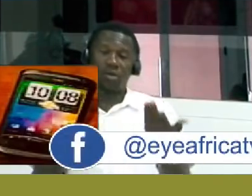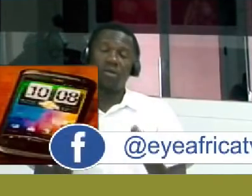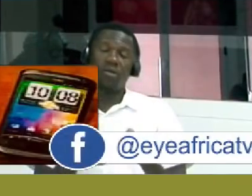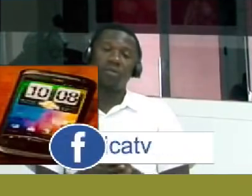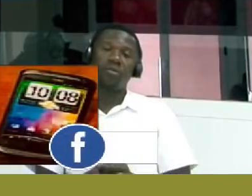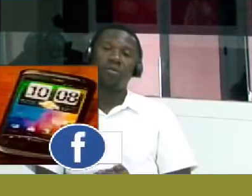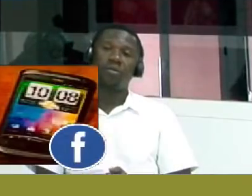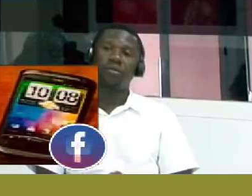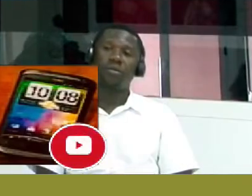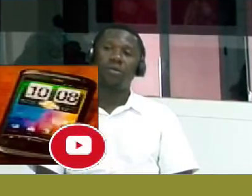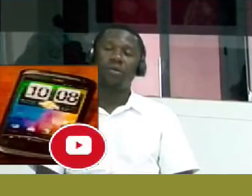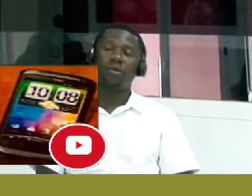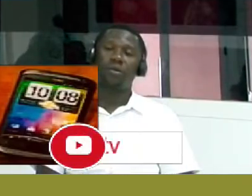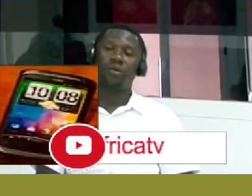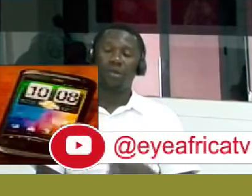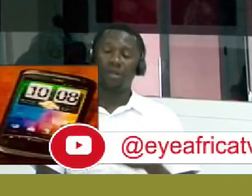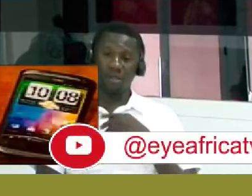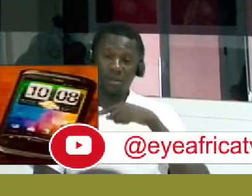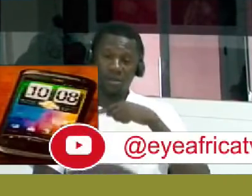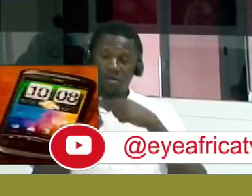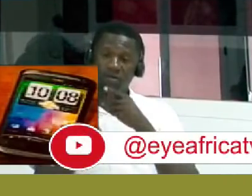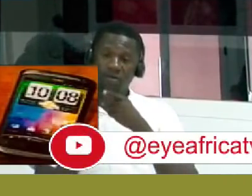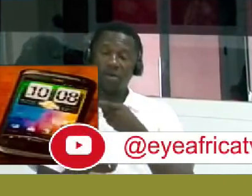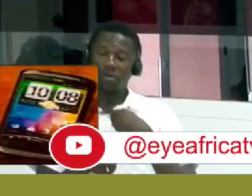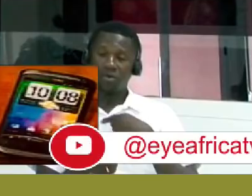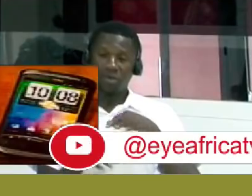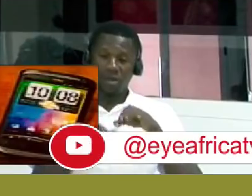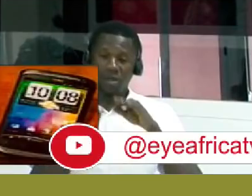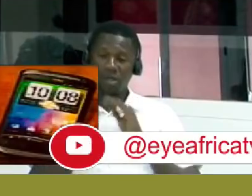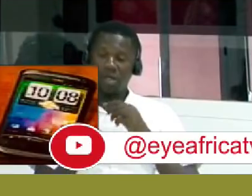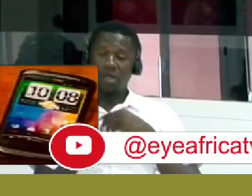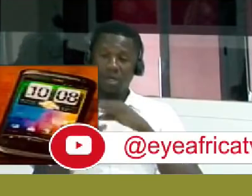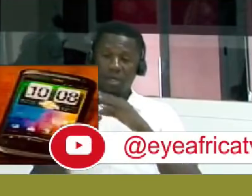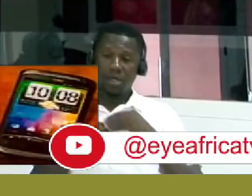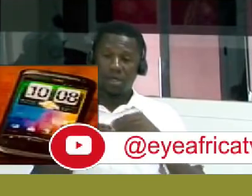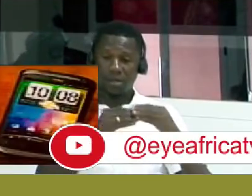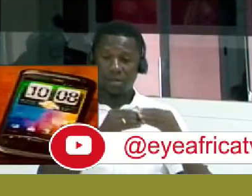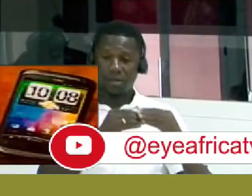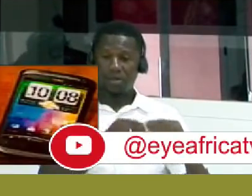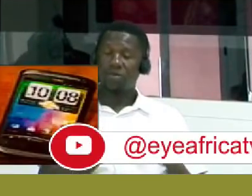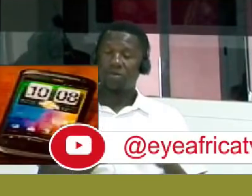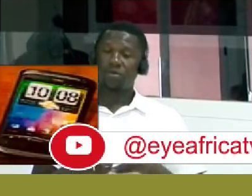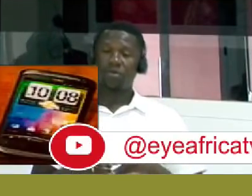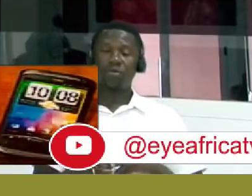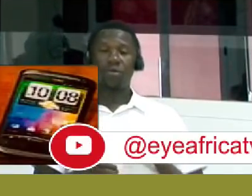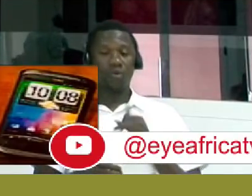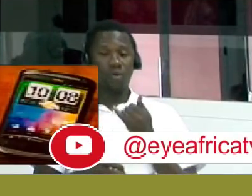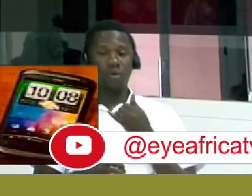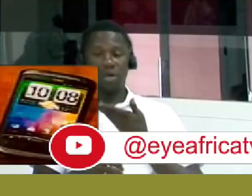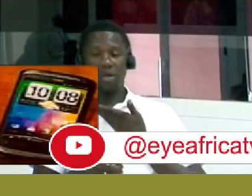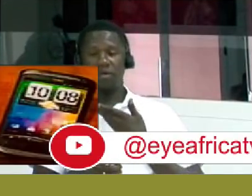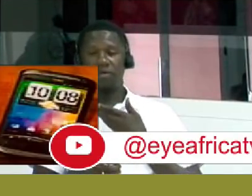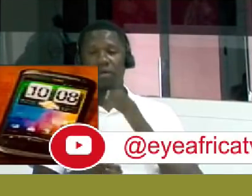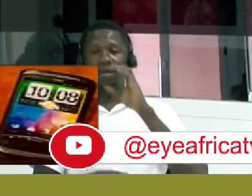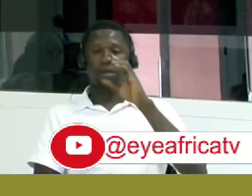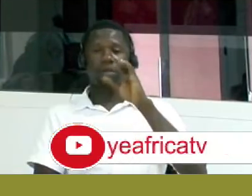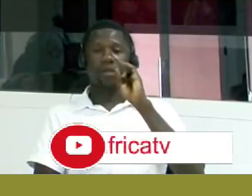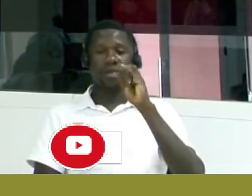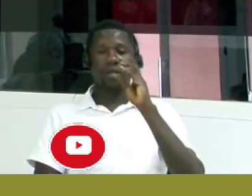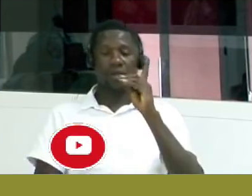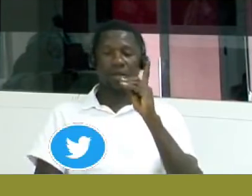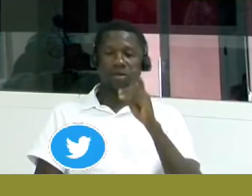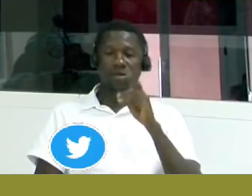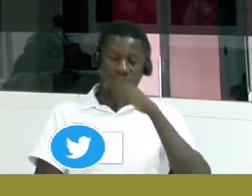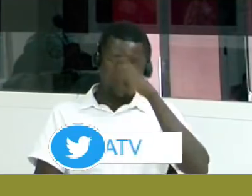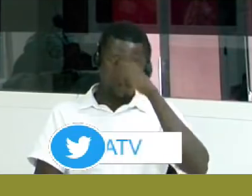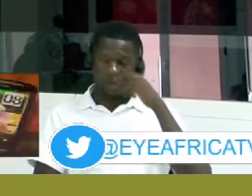that, did you take any action? Well, we got the CID to work and to find out